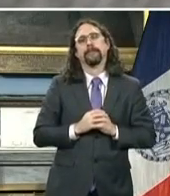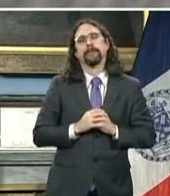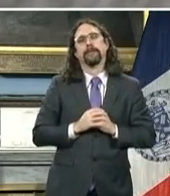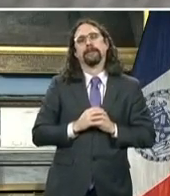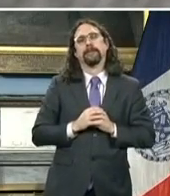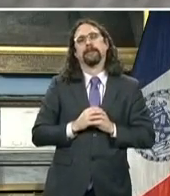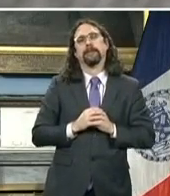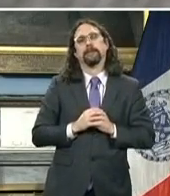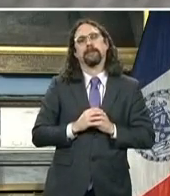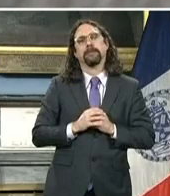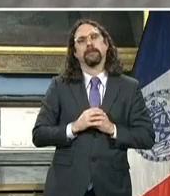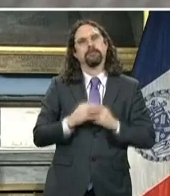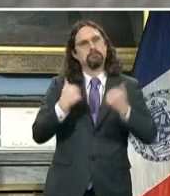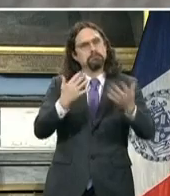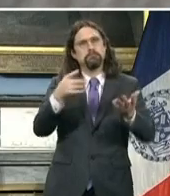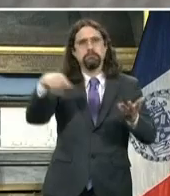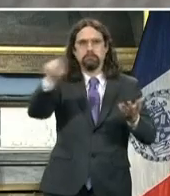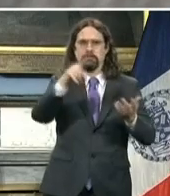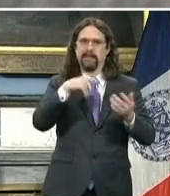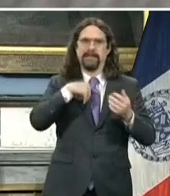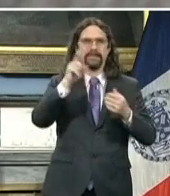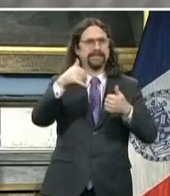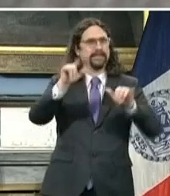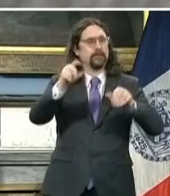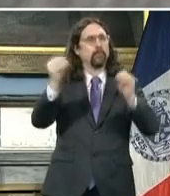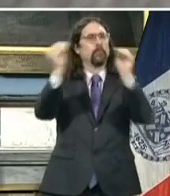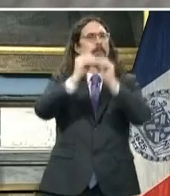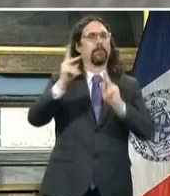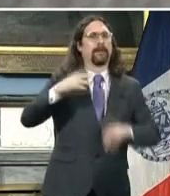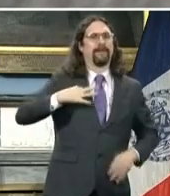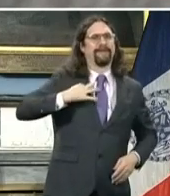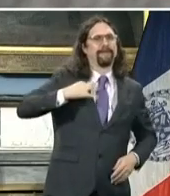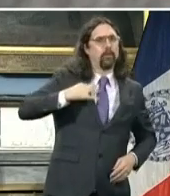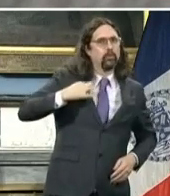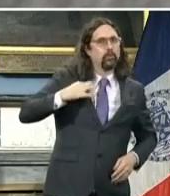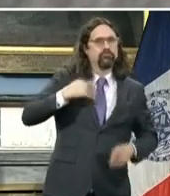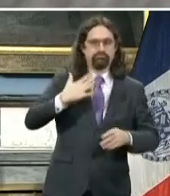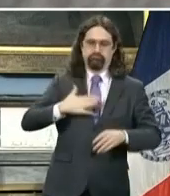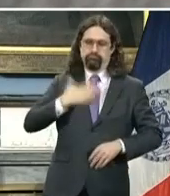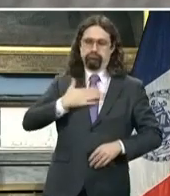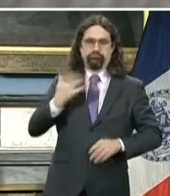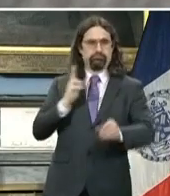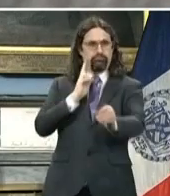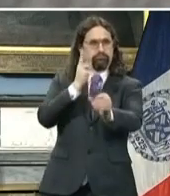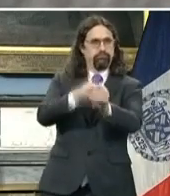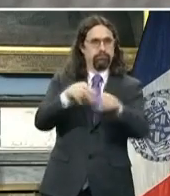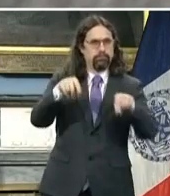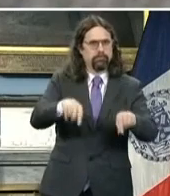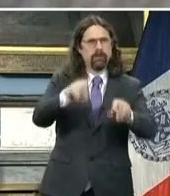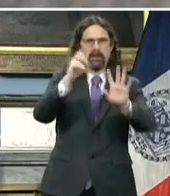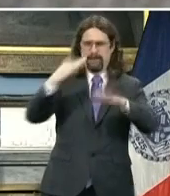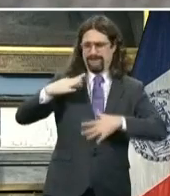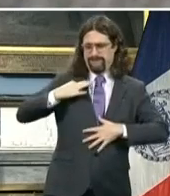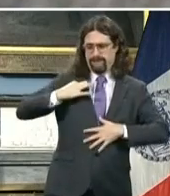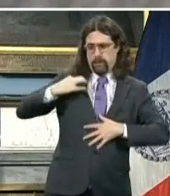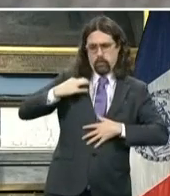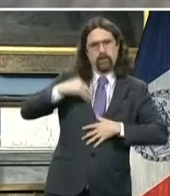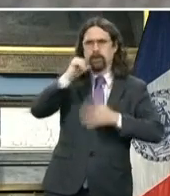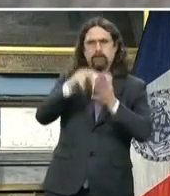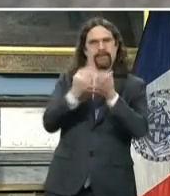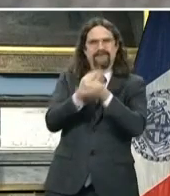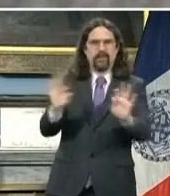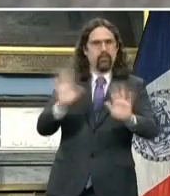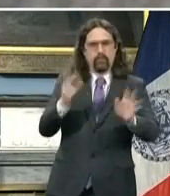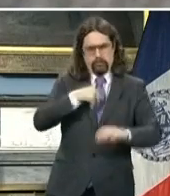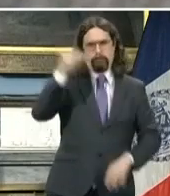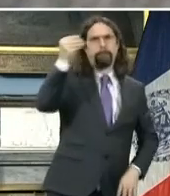volunteers, be compensated for sure, and then be mobilized by our military and sent where they are needed most. I remind you again, over 1 million